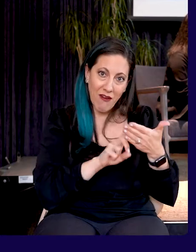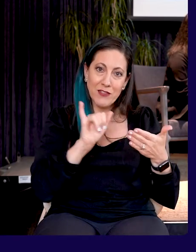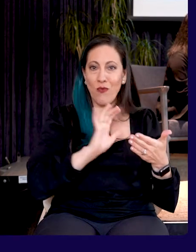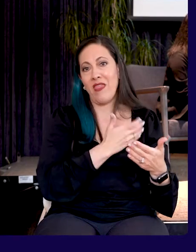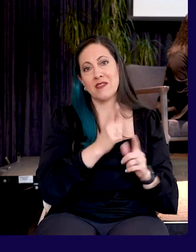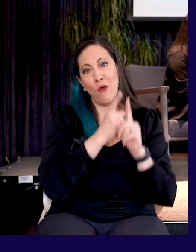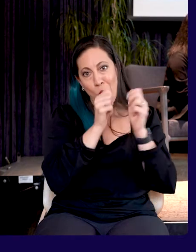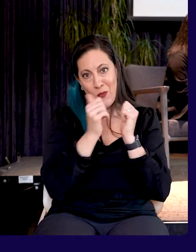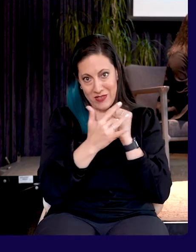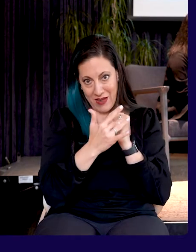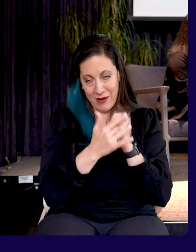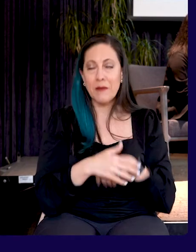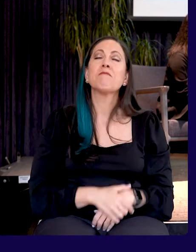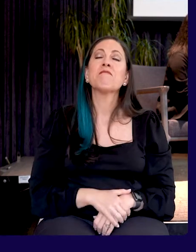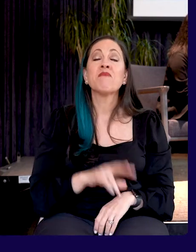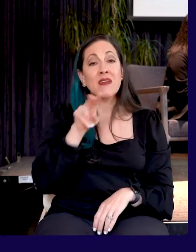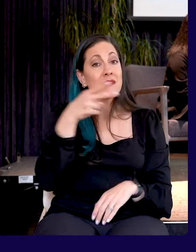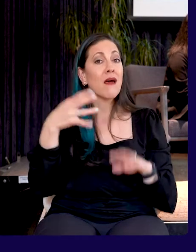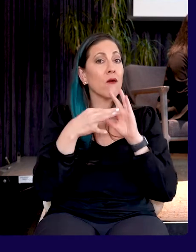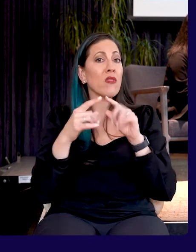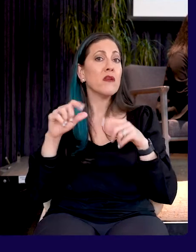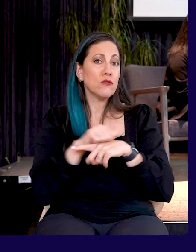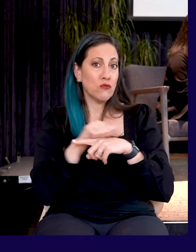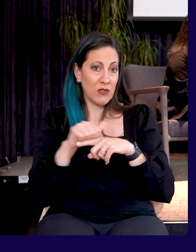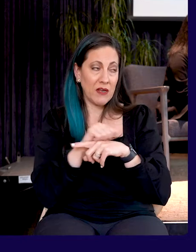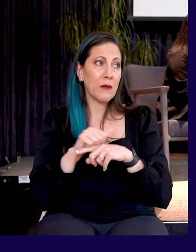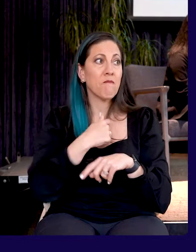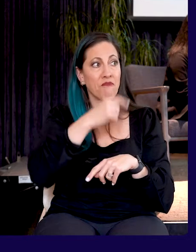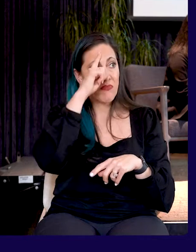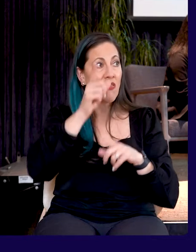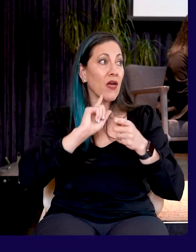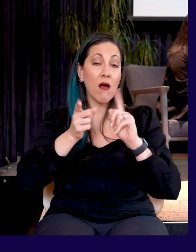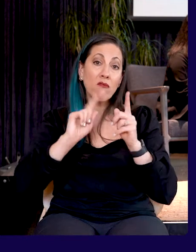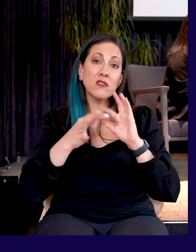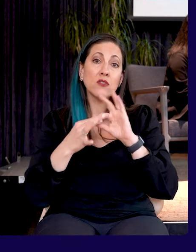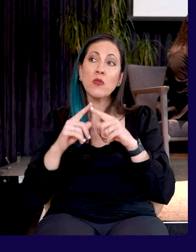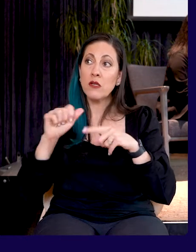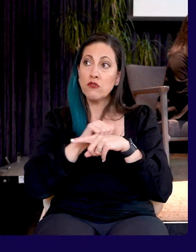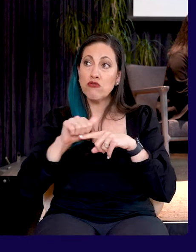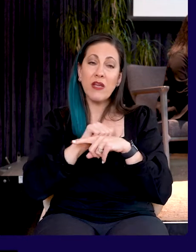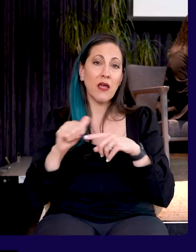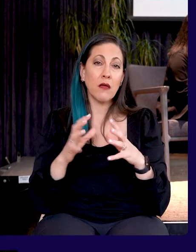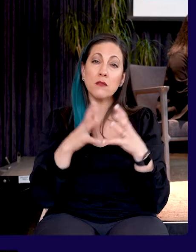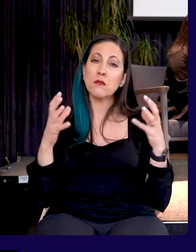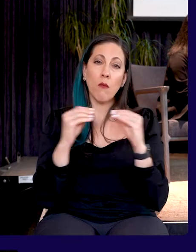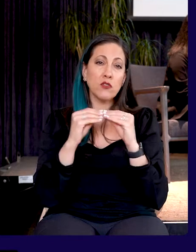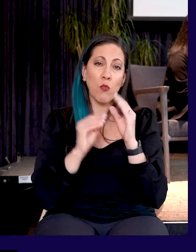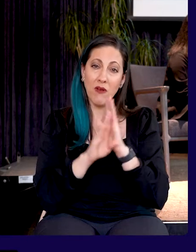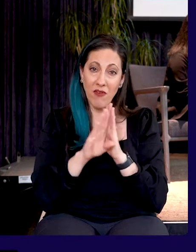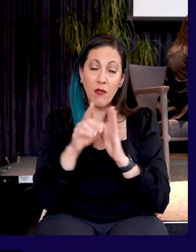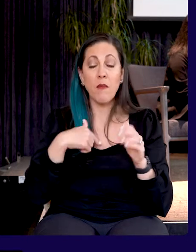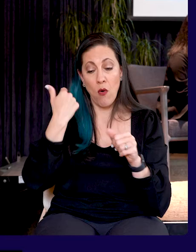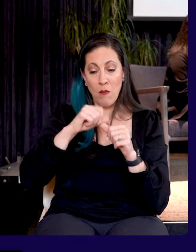tech. Second thing is on training. And it's just, I think that the conversation on training is so much more developed. I remember when Opportunity at